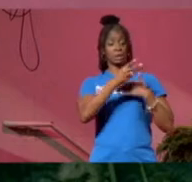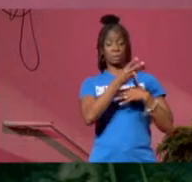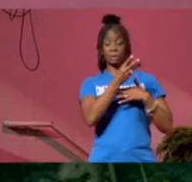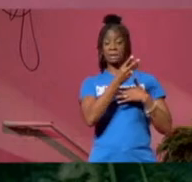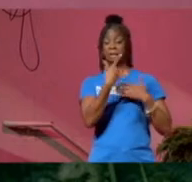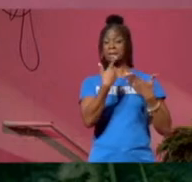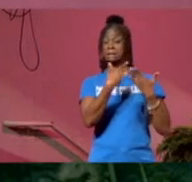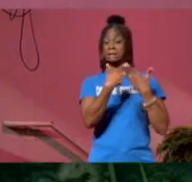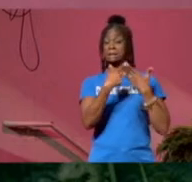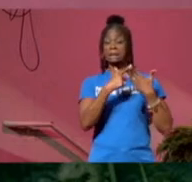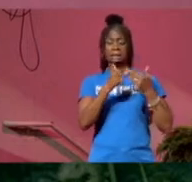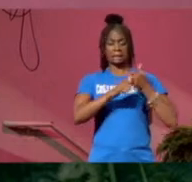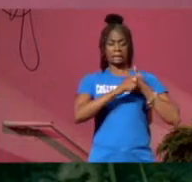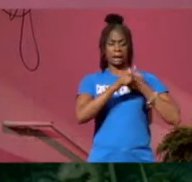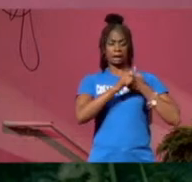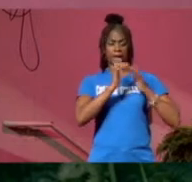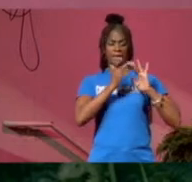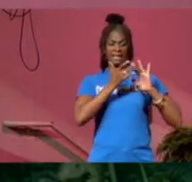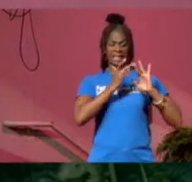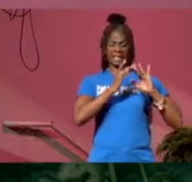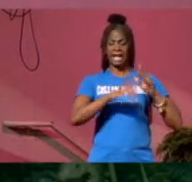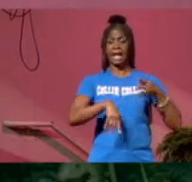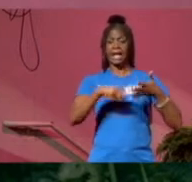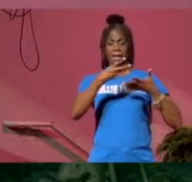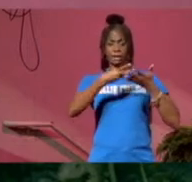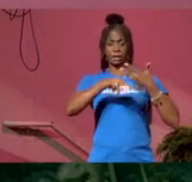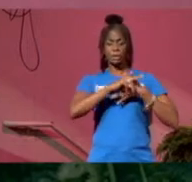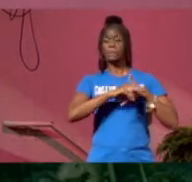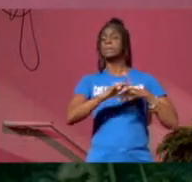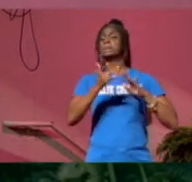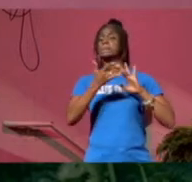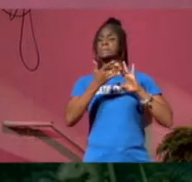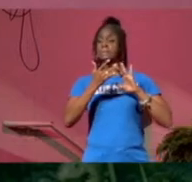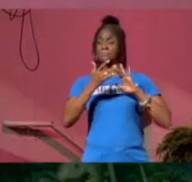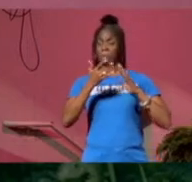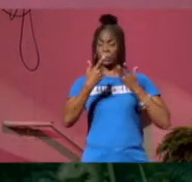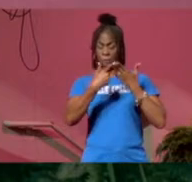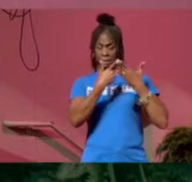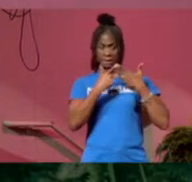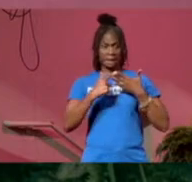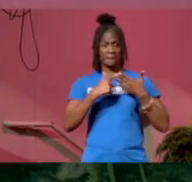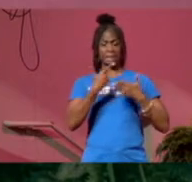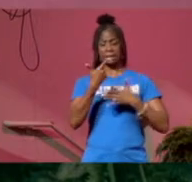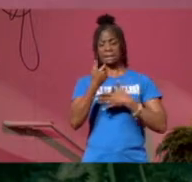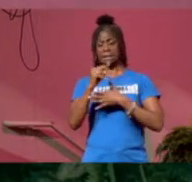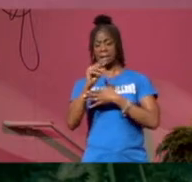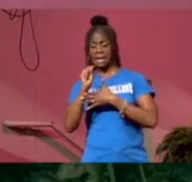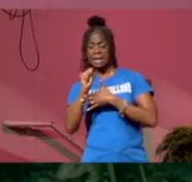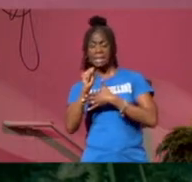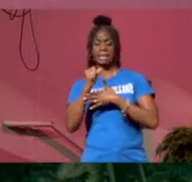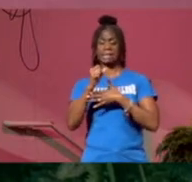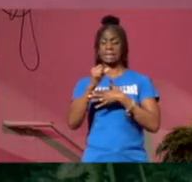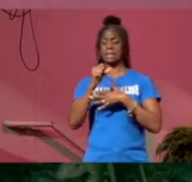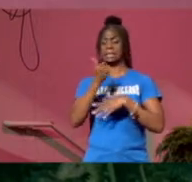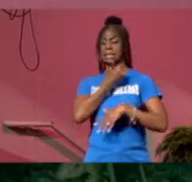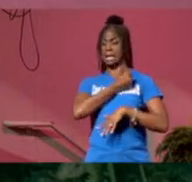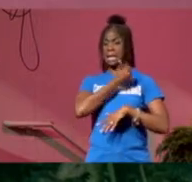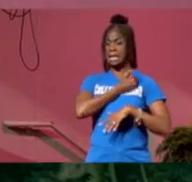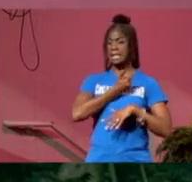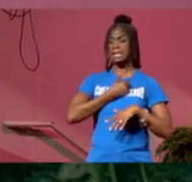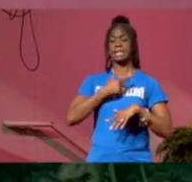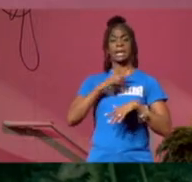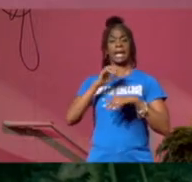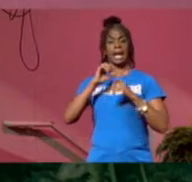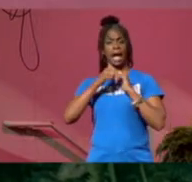about gangs, guns, and what the church can do. So I think that's going to be a very fruitful conversation. I want you to tune in Wednesday at 7